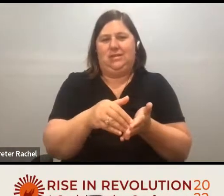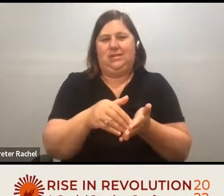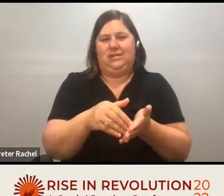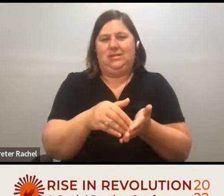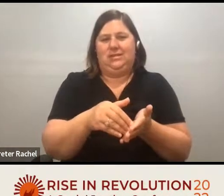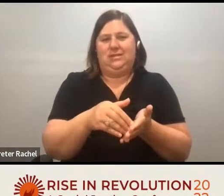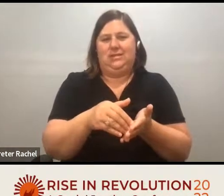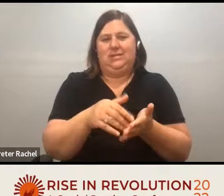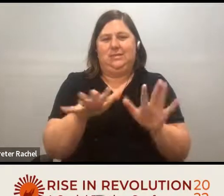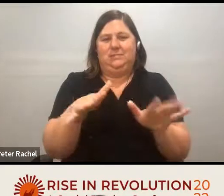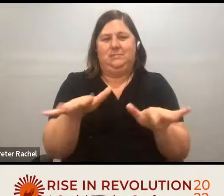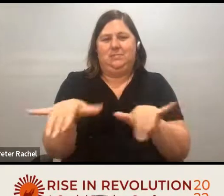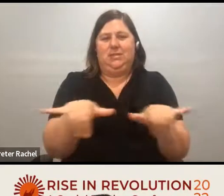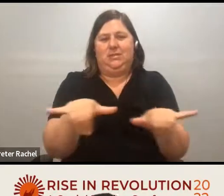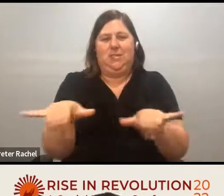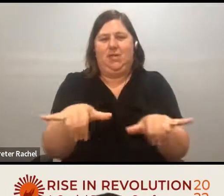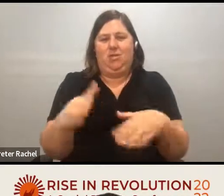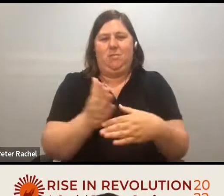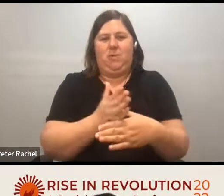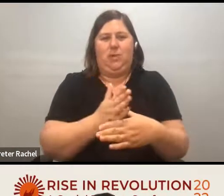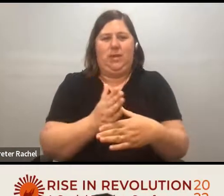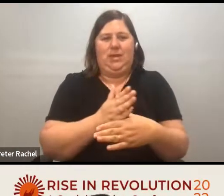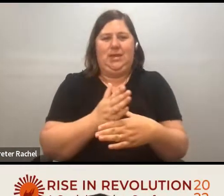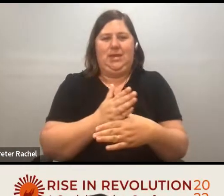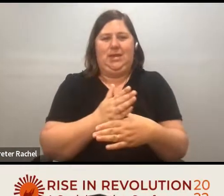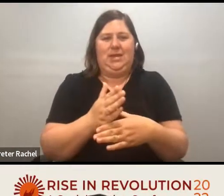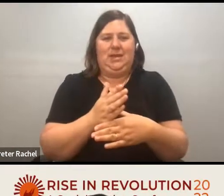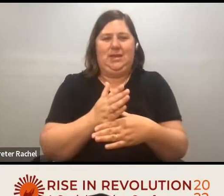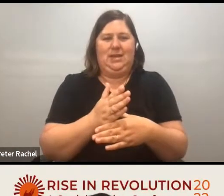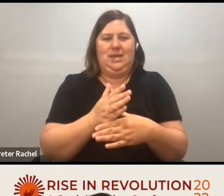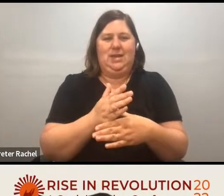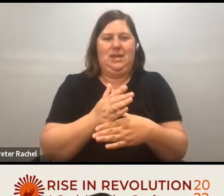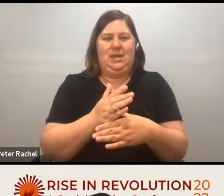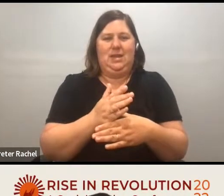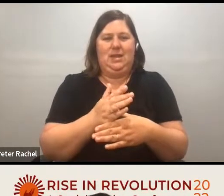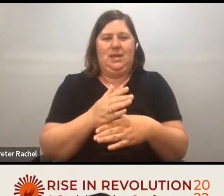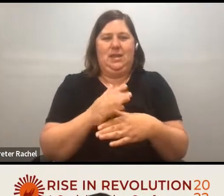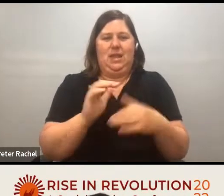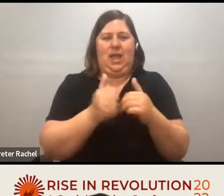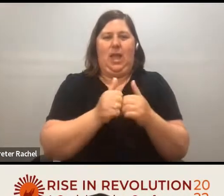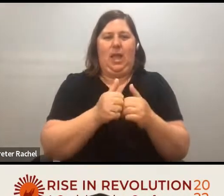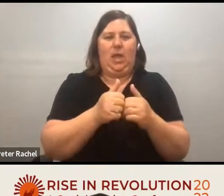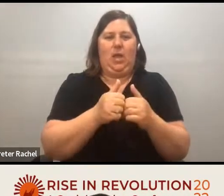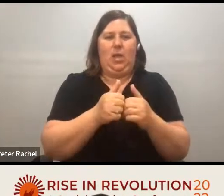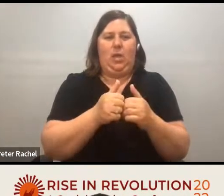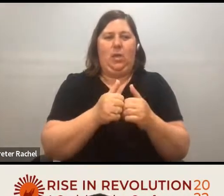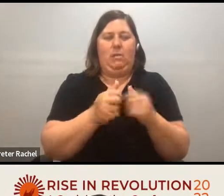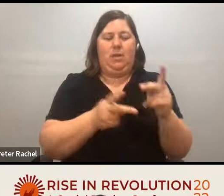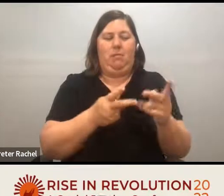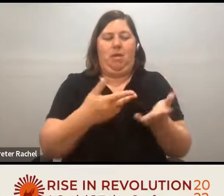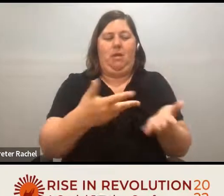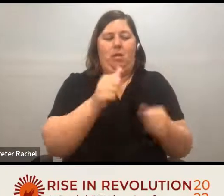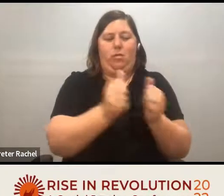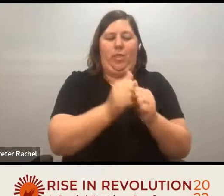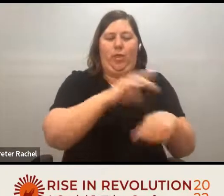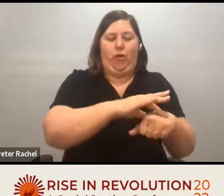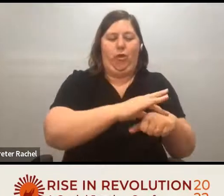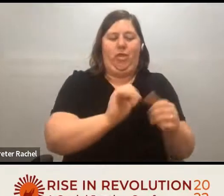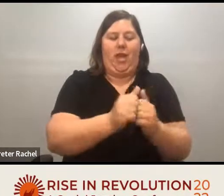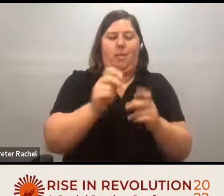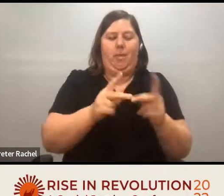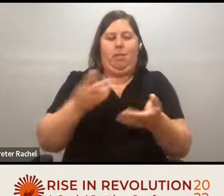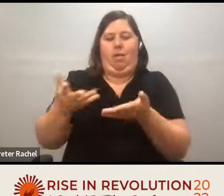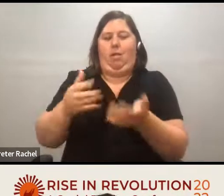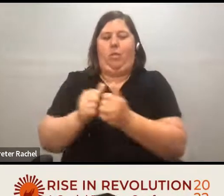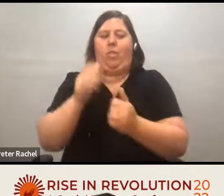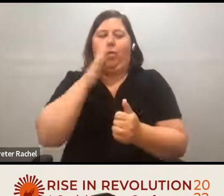there's like a similarity between the way the earth is treated and the way that women are treated, right? That people think about